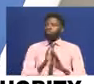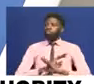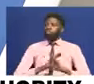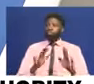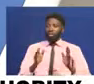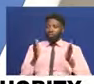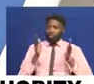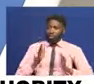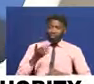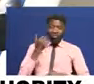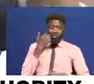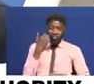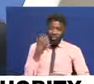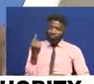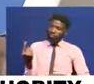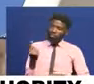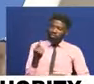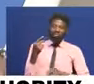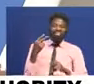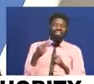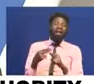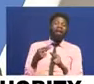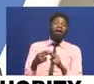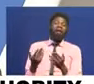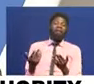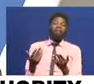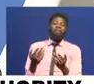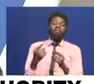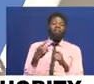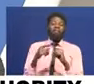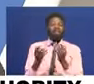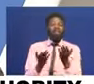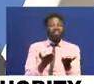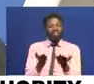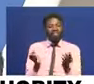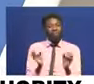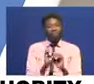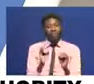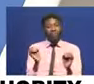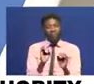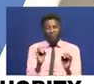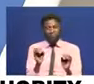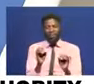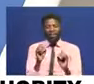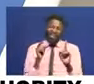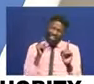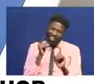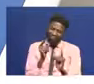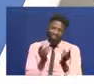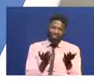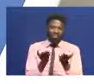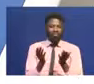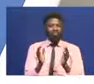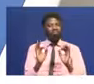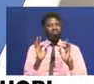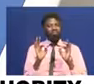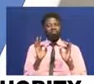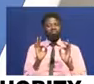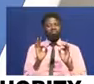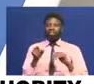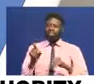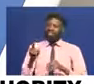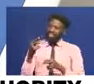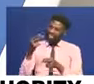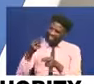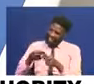if you called it Linda Mama and didn't offer the same benefits, you'd still be in trouble, isn't it? Yep. What they want is those benefits. So for them, they're holding on to the name